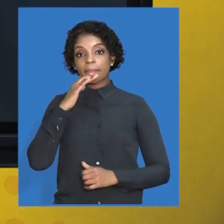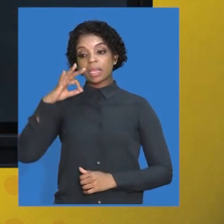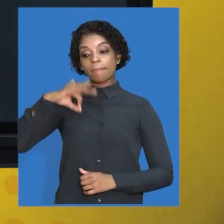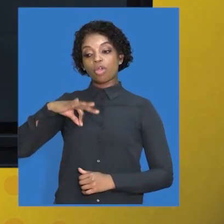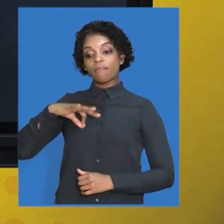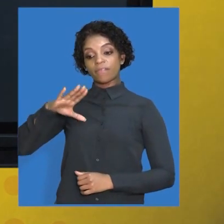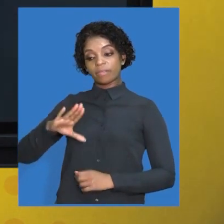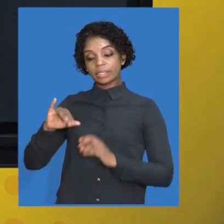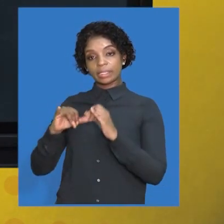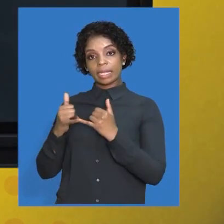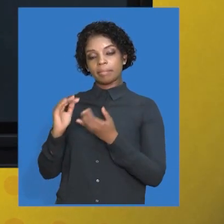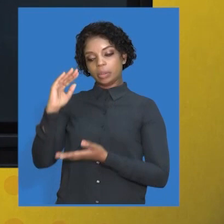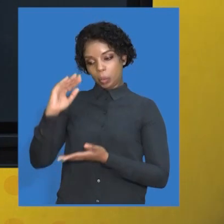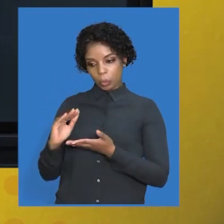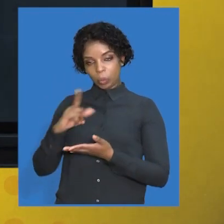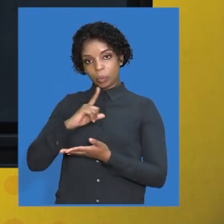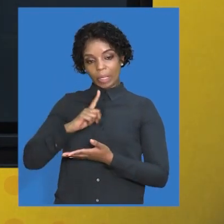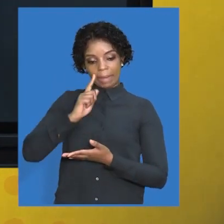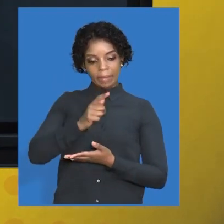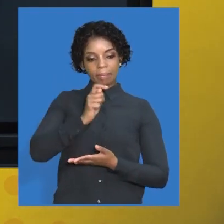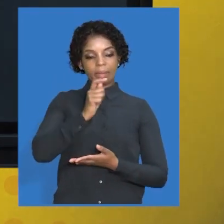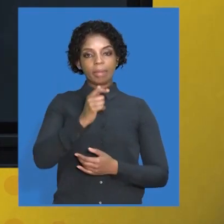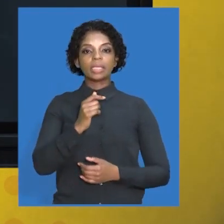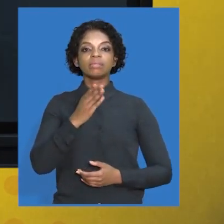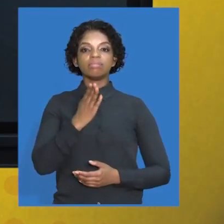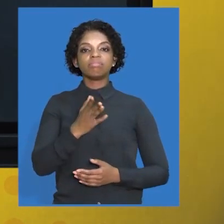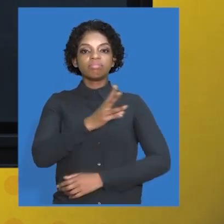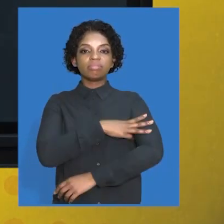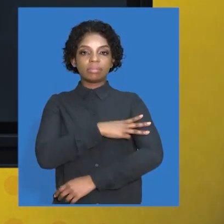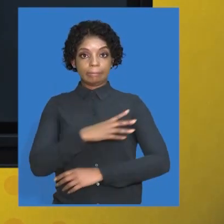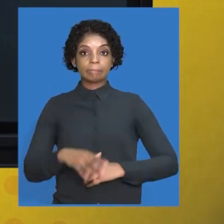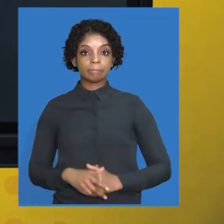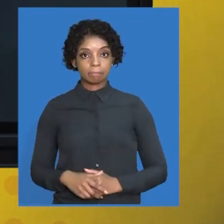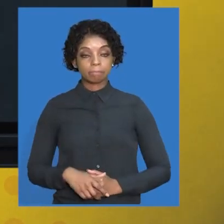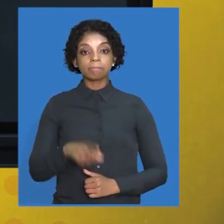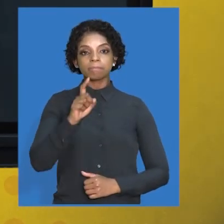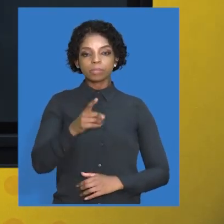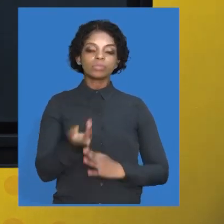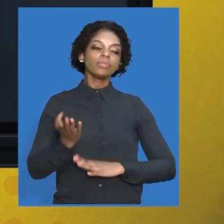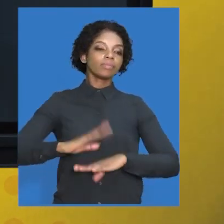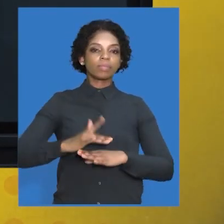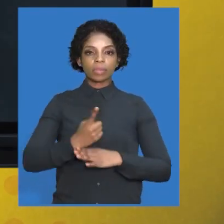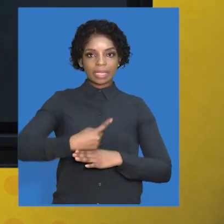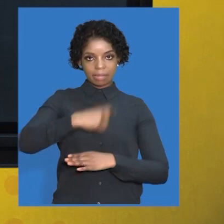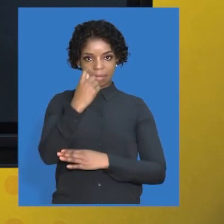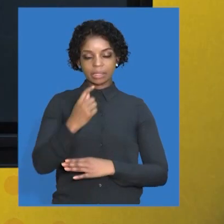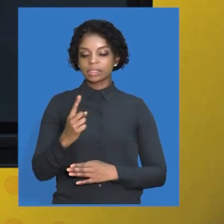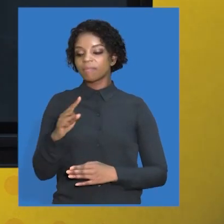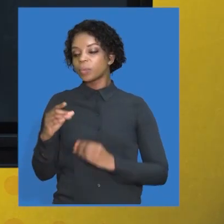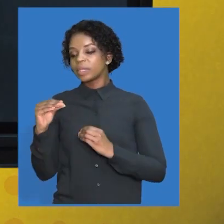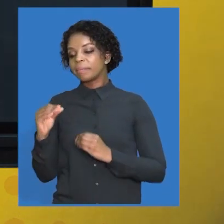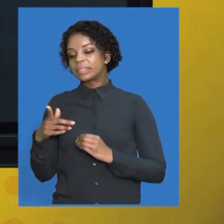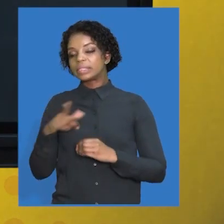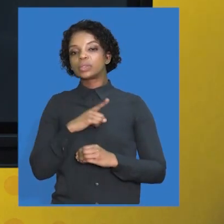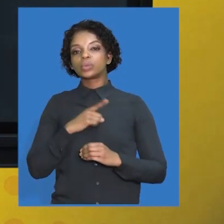them quite a good remuneration package. That's an extra expense for the business. The more expenses there are for the